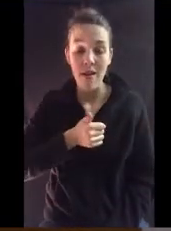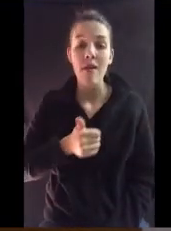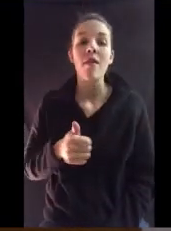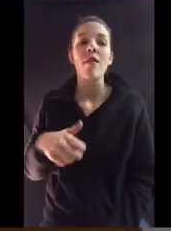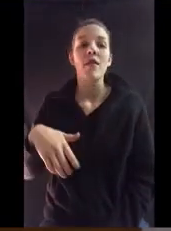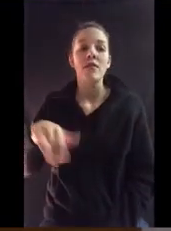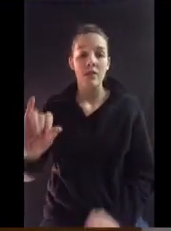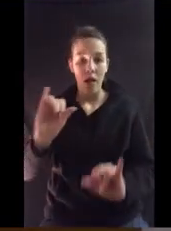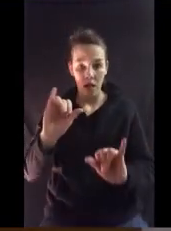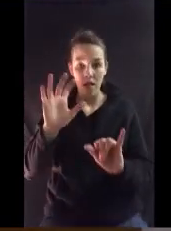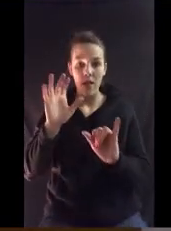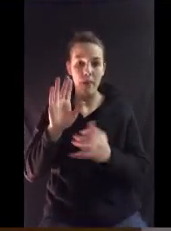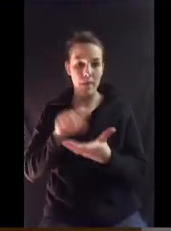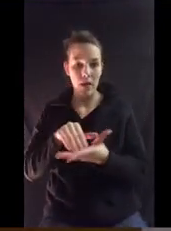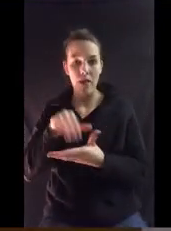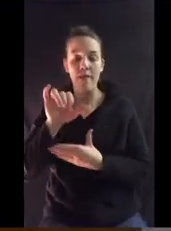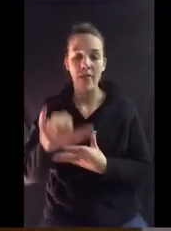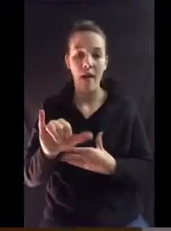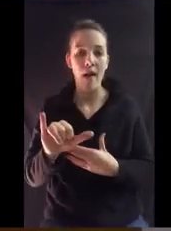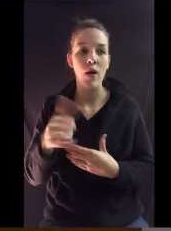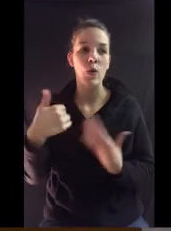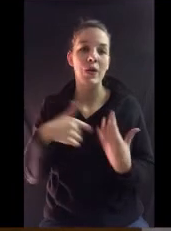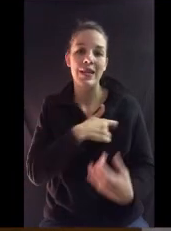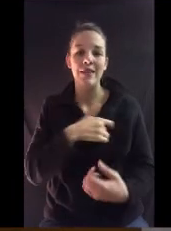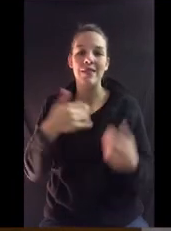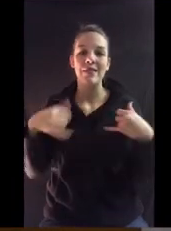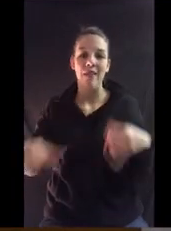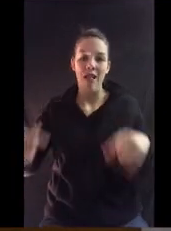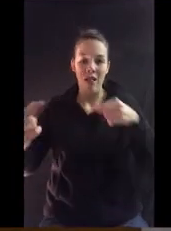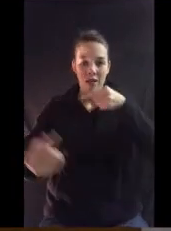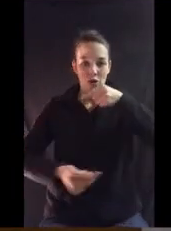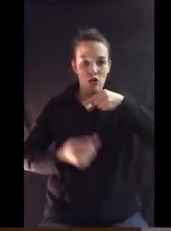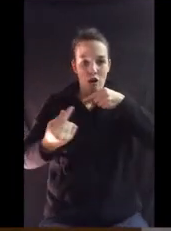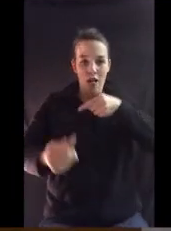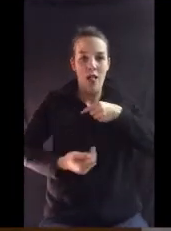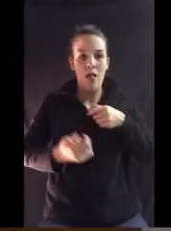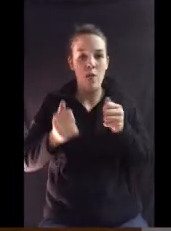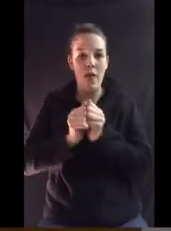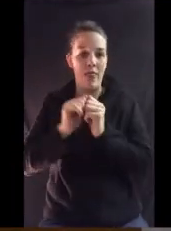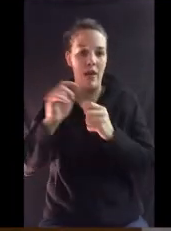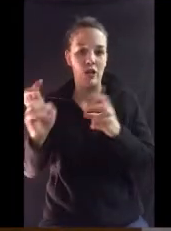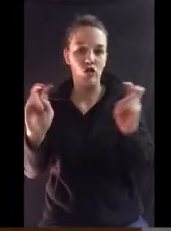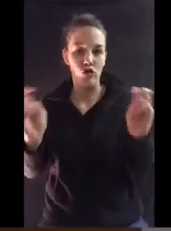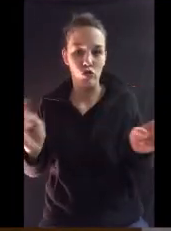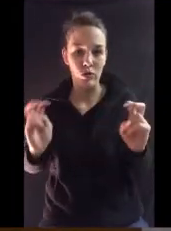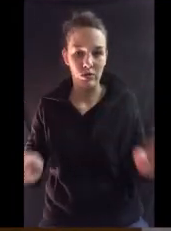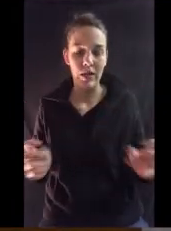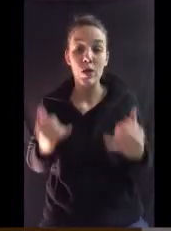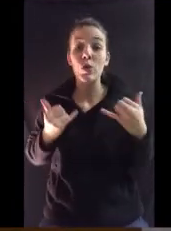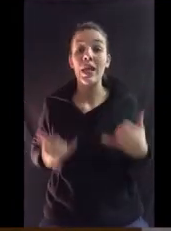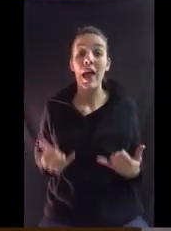and every day. And yet, even in the midst of that, we still struggle with issues.